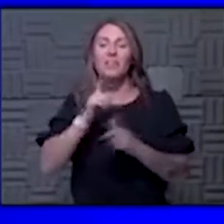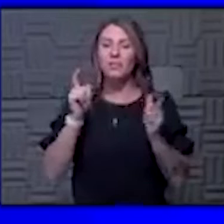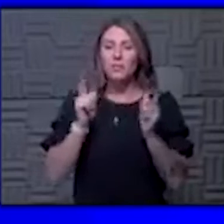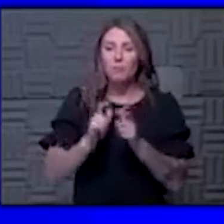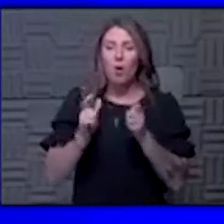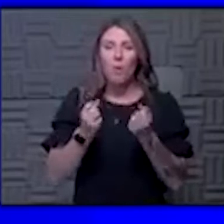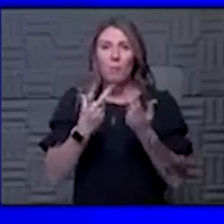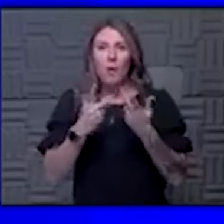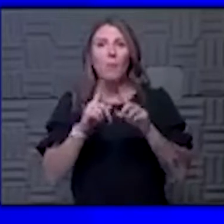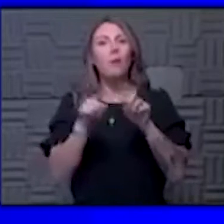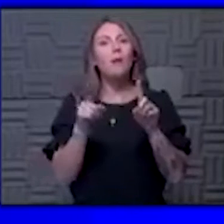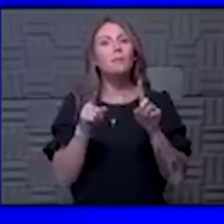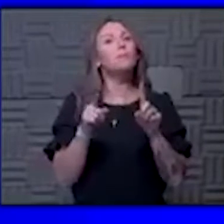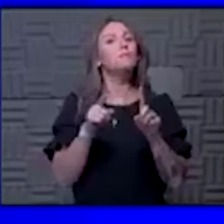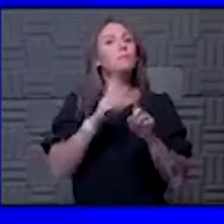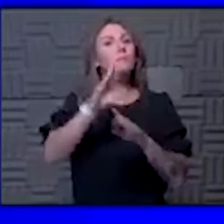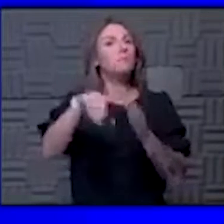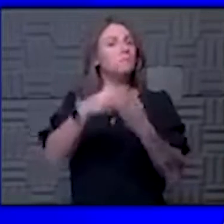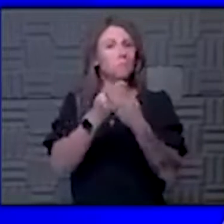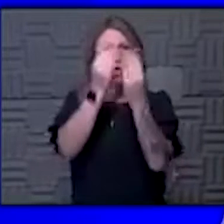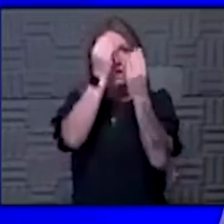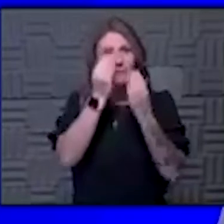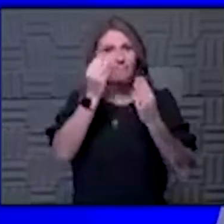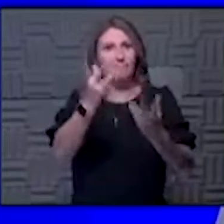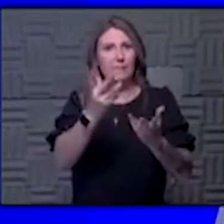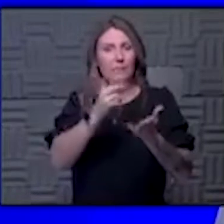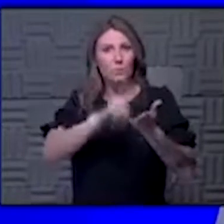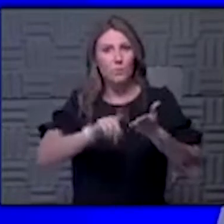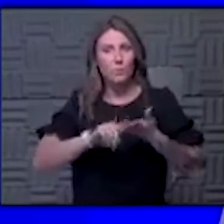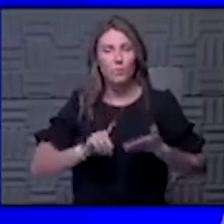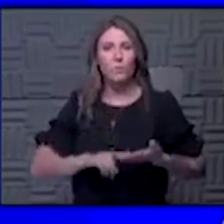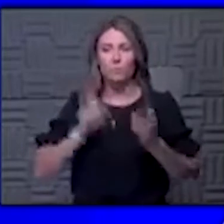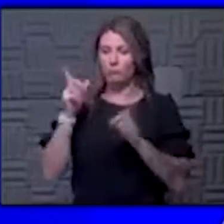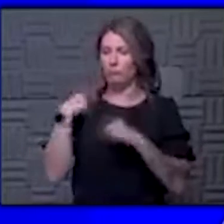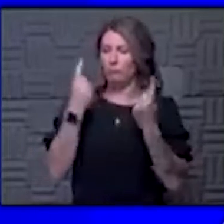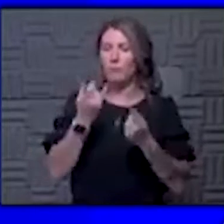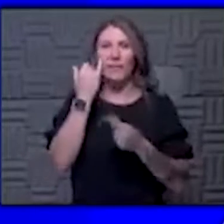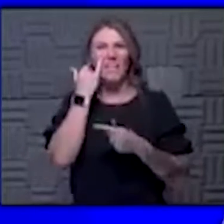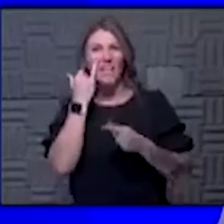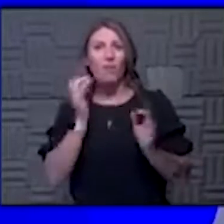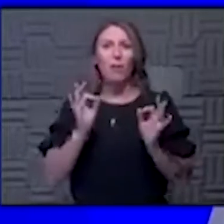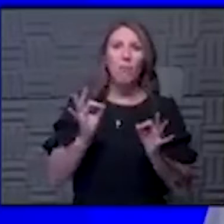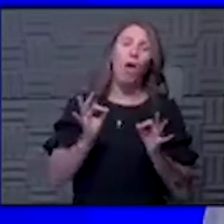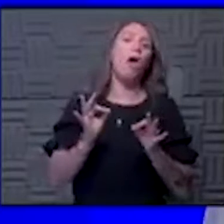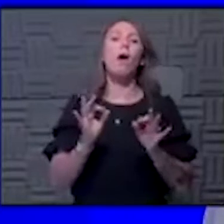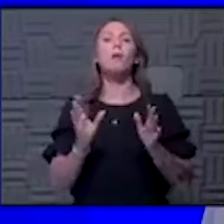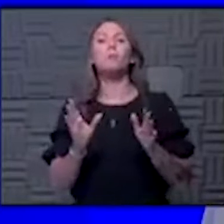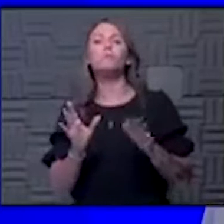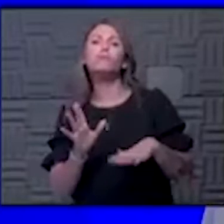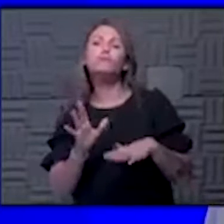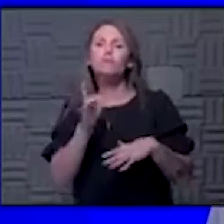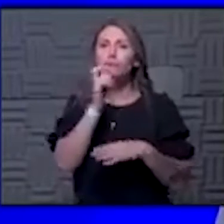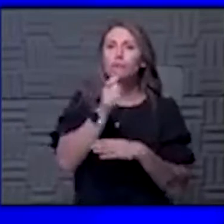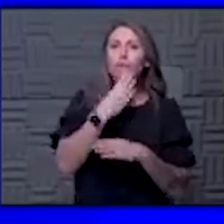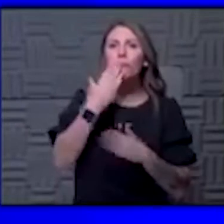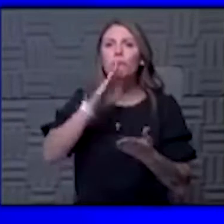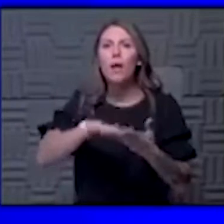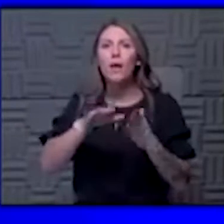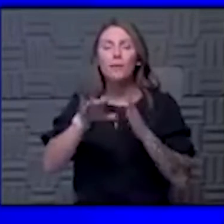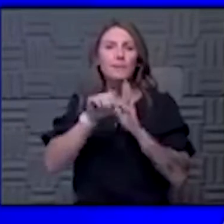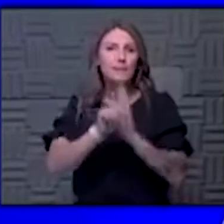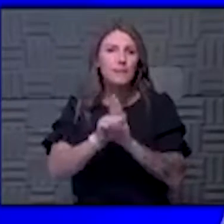amount. All of the data say that really if you have mild to moderate symptoms, you're not critical in the